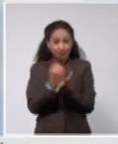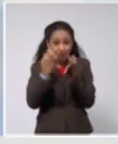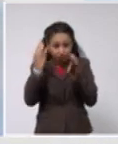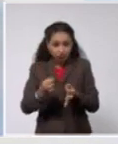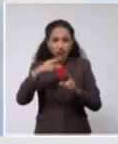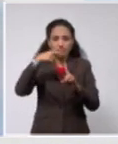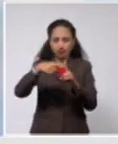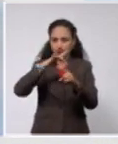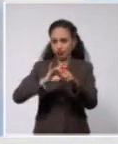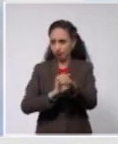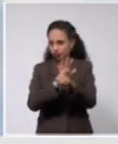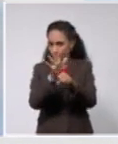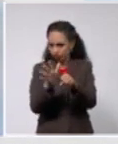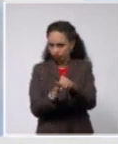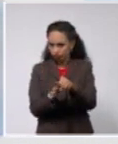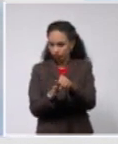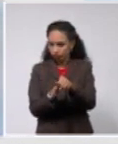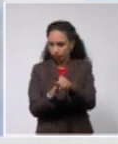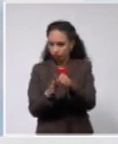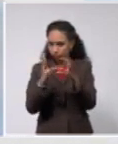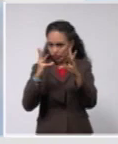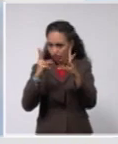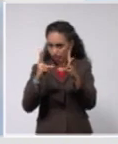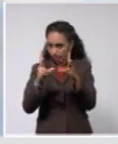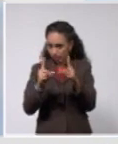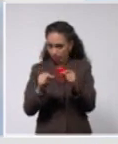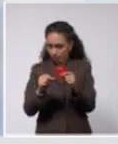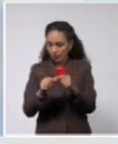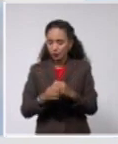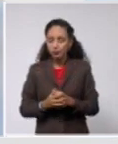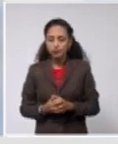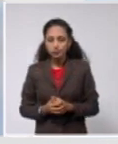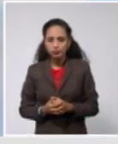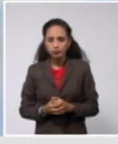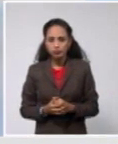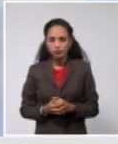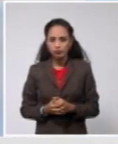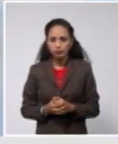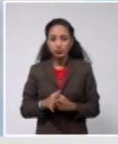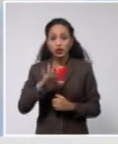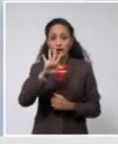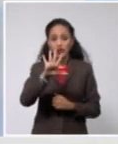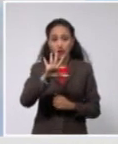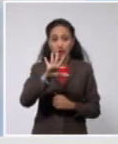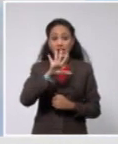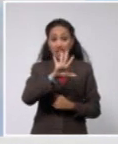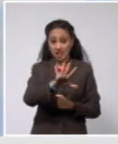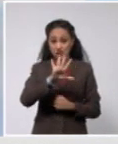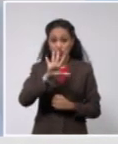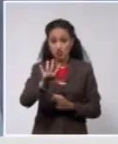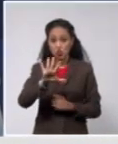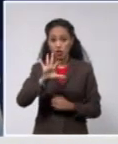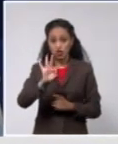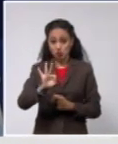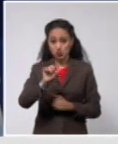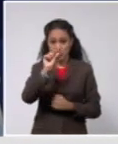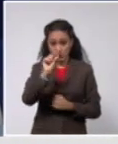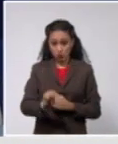1,411 suspected cases and 558 confirmed active